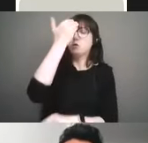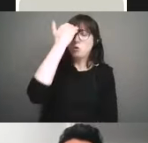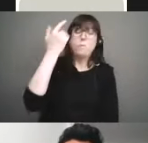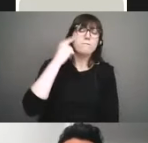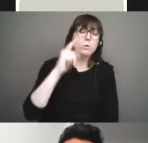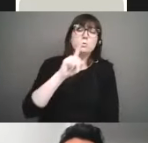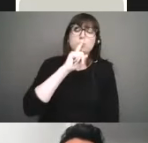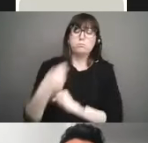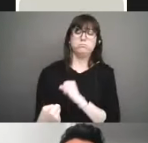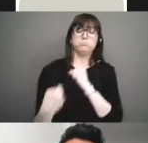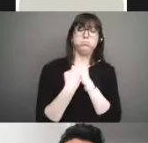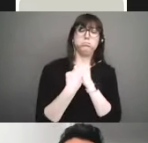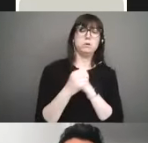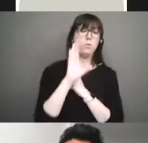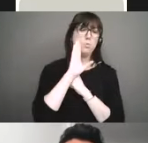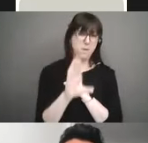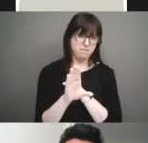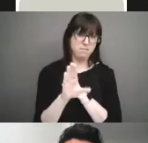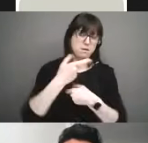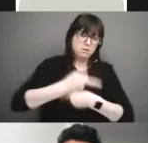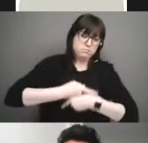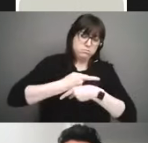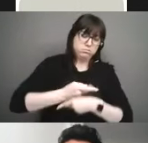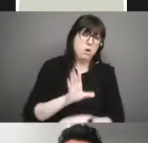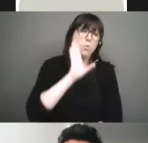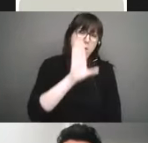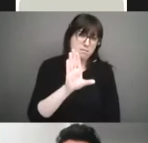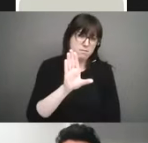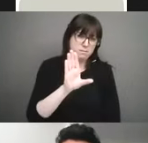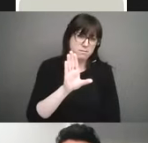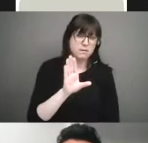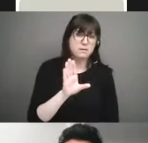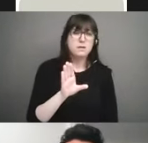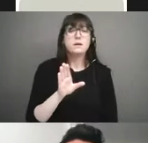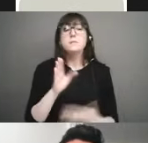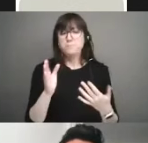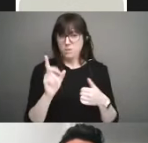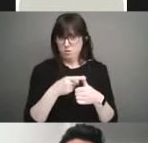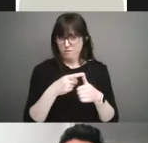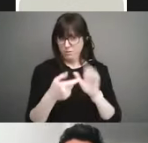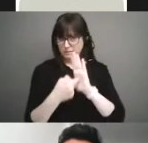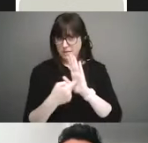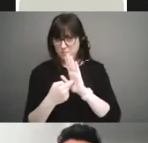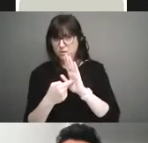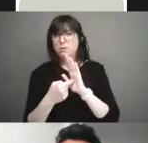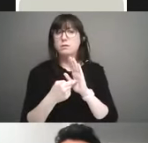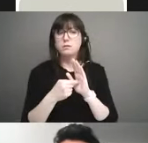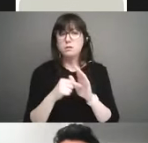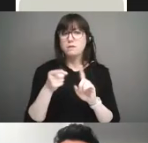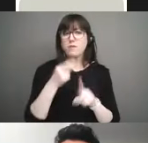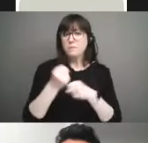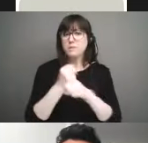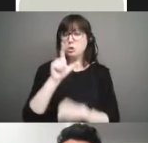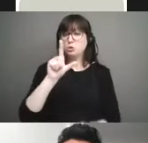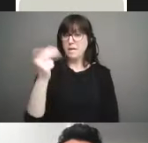act in your best interests as your fiduciary. So this first case that I'd like to talk about is a 2013